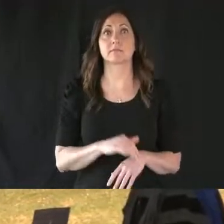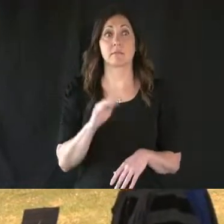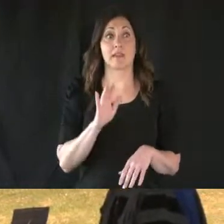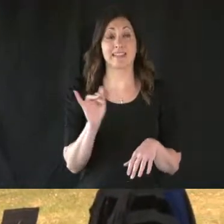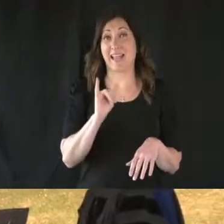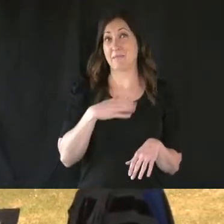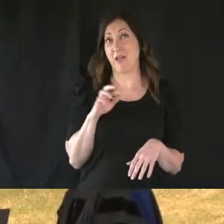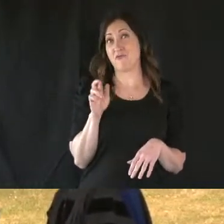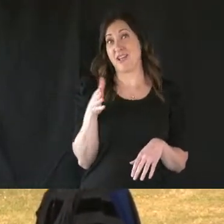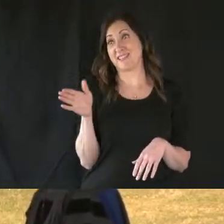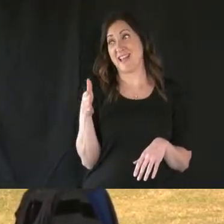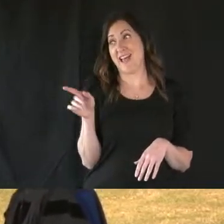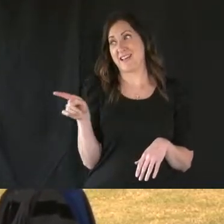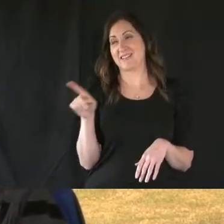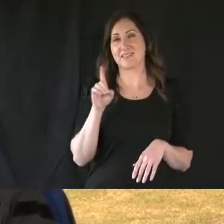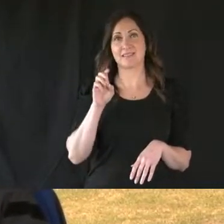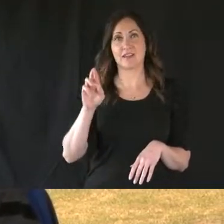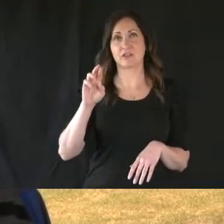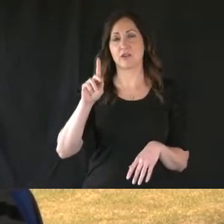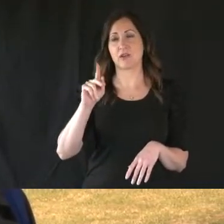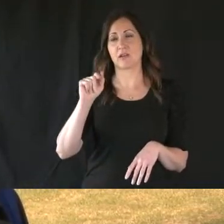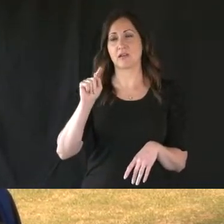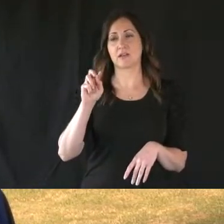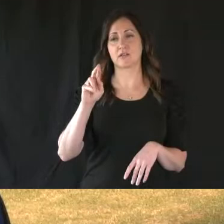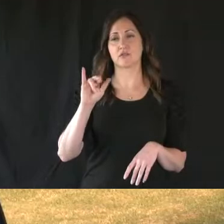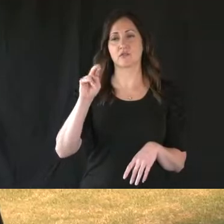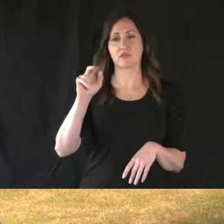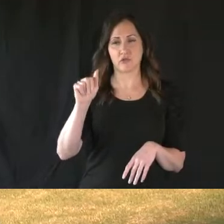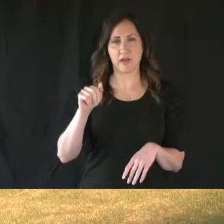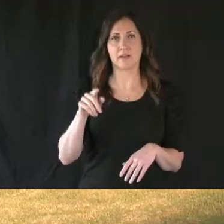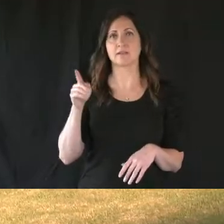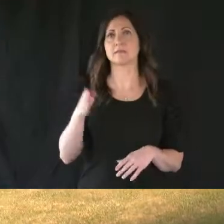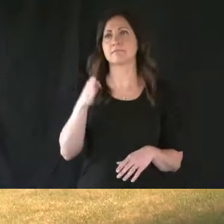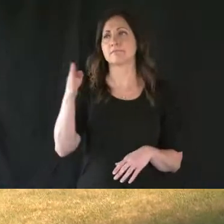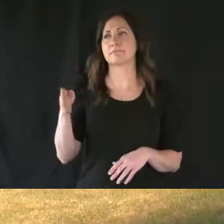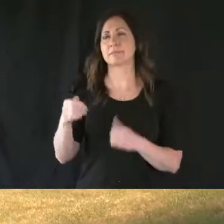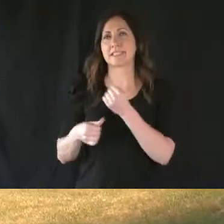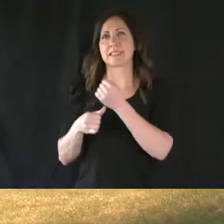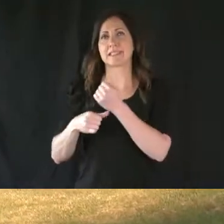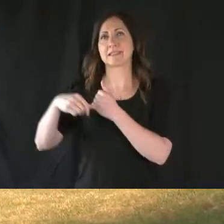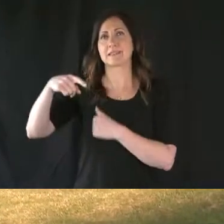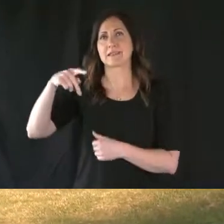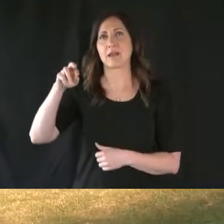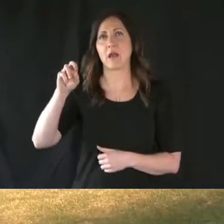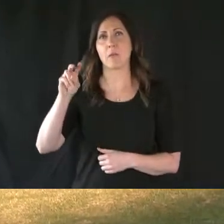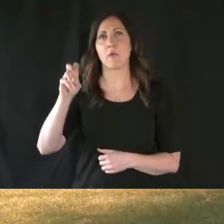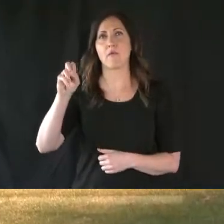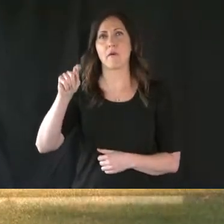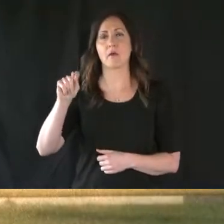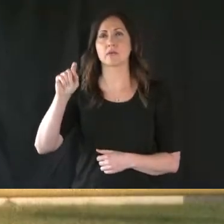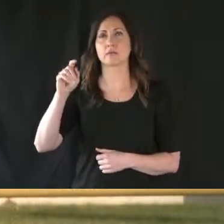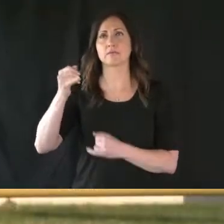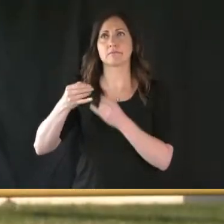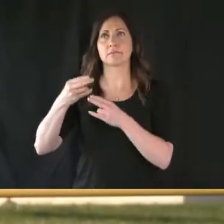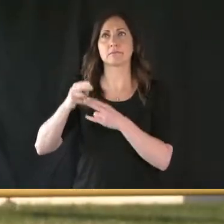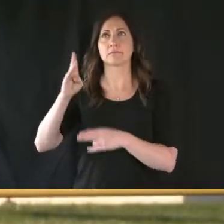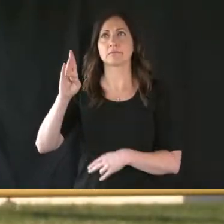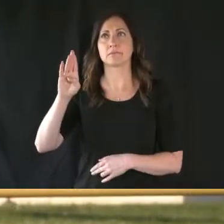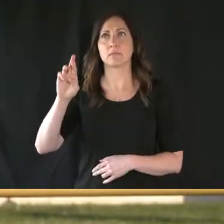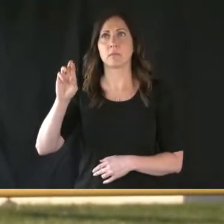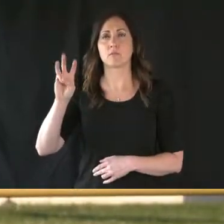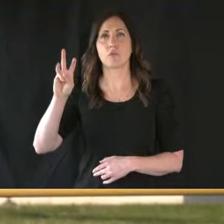right are Dr. Katrina Brent, Assistant Provost, Dr. Dan Brown,